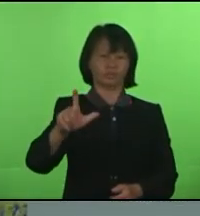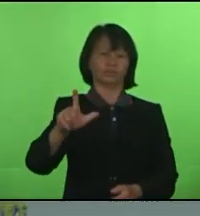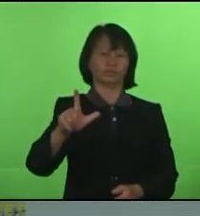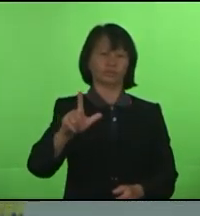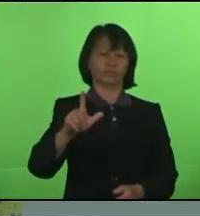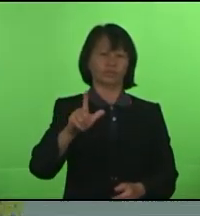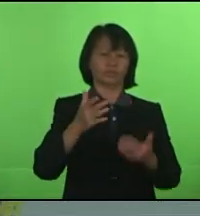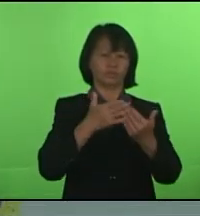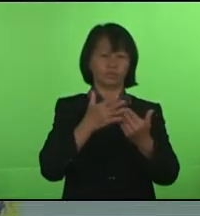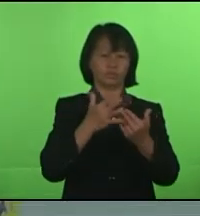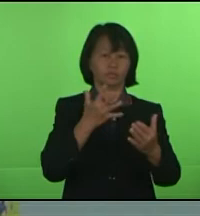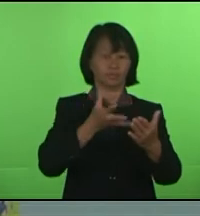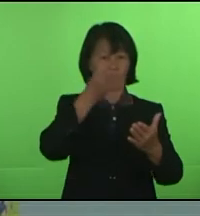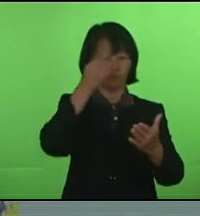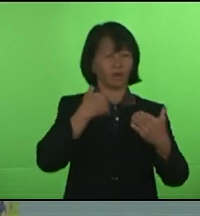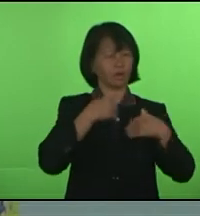topic 1,